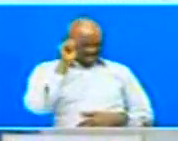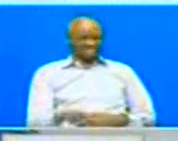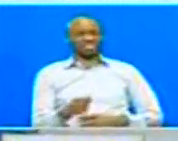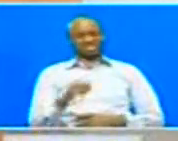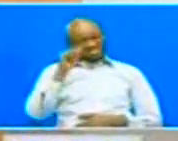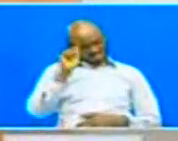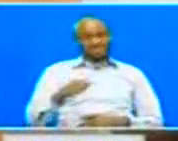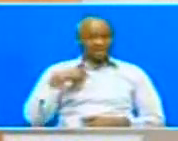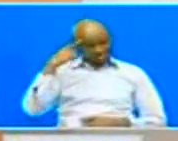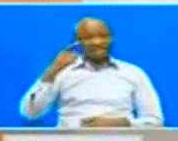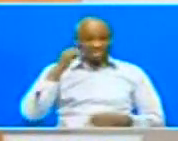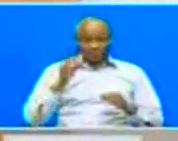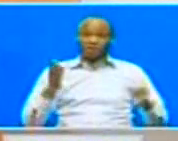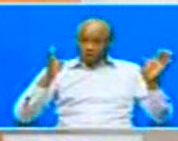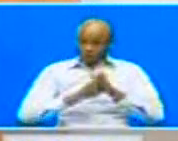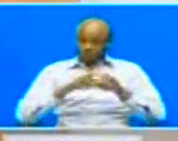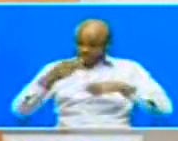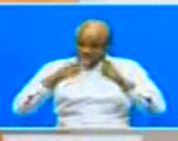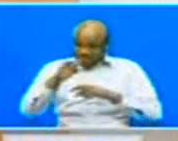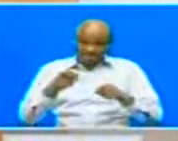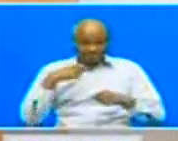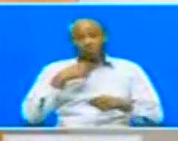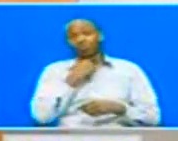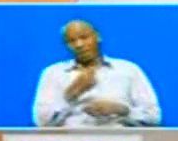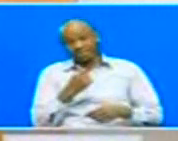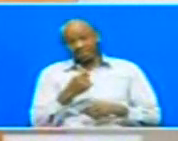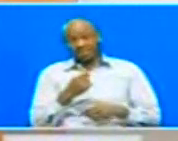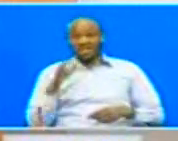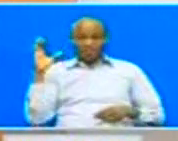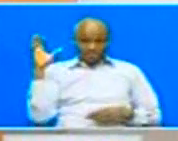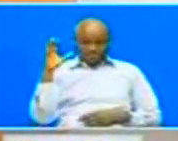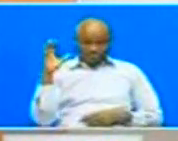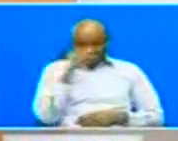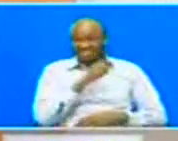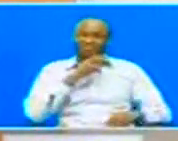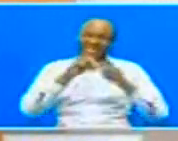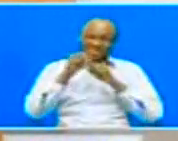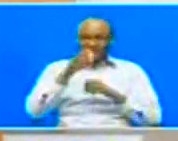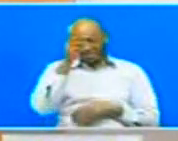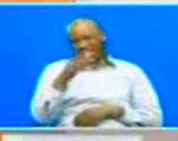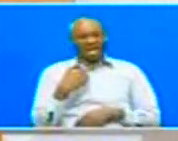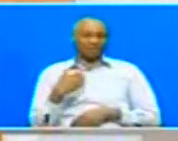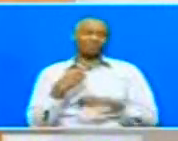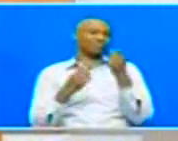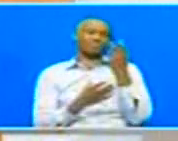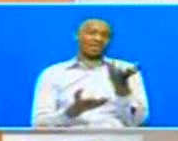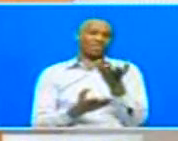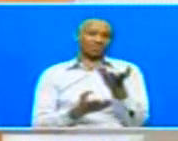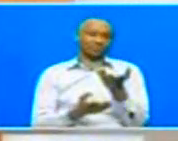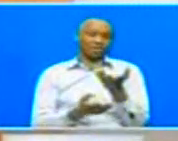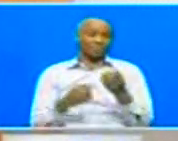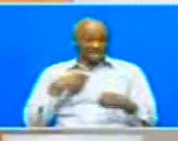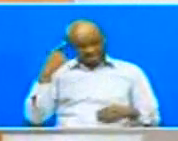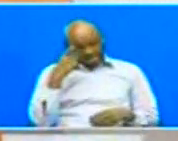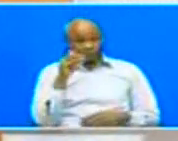of the camp has been, I wouldn't want to say mismanaged, but it has been terribly poorly managed. Mm-hmm. And